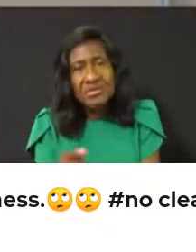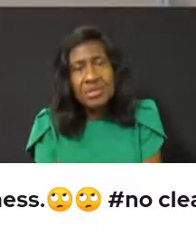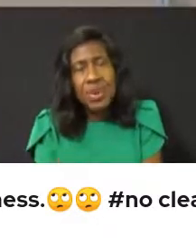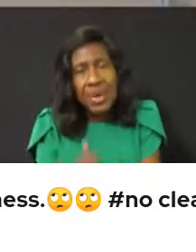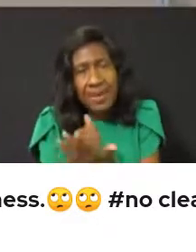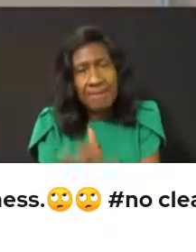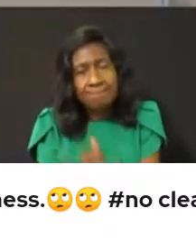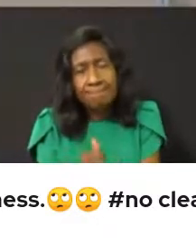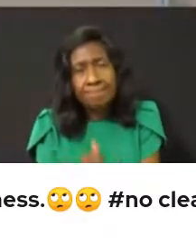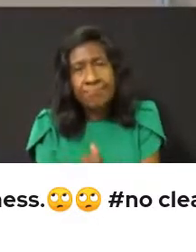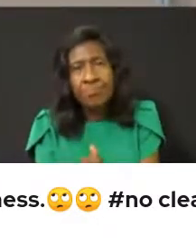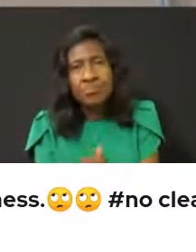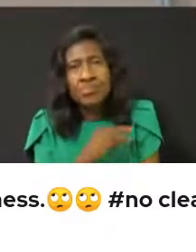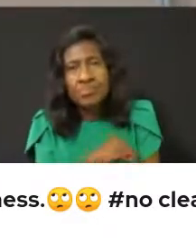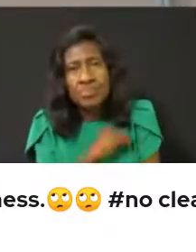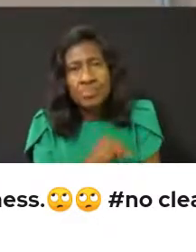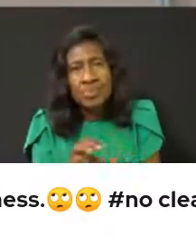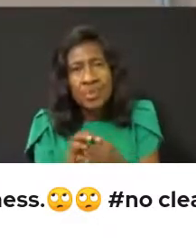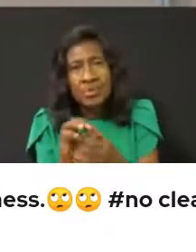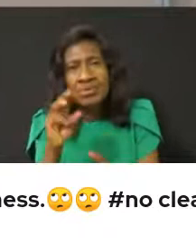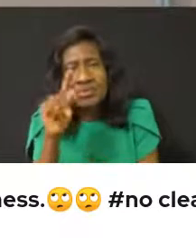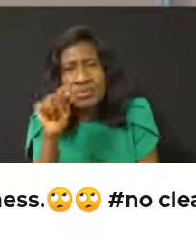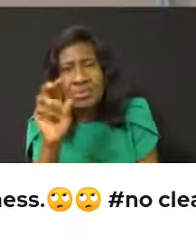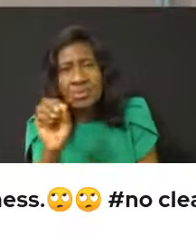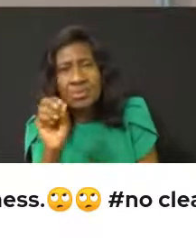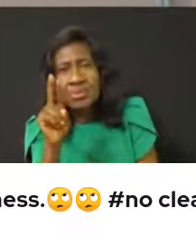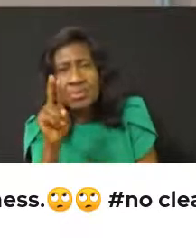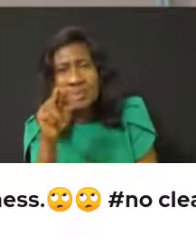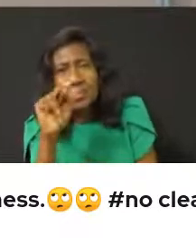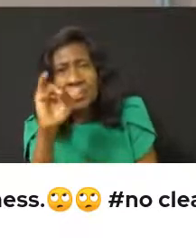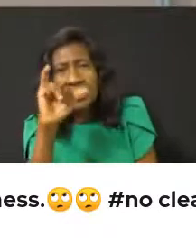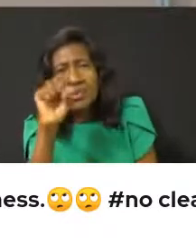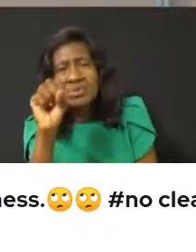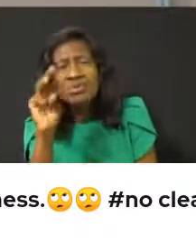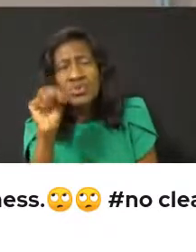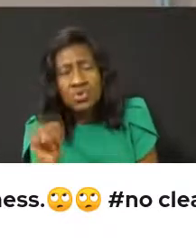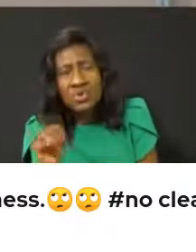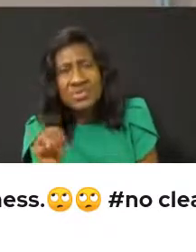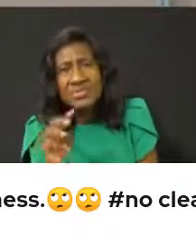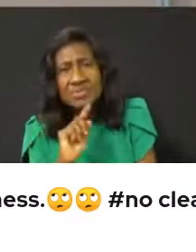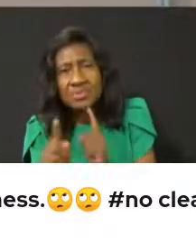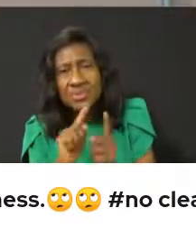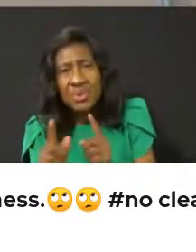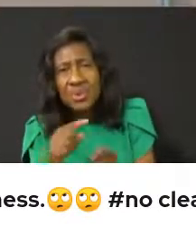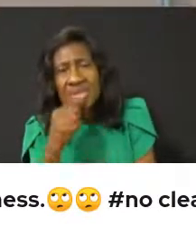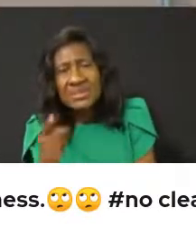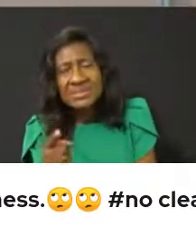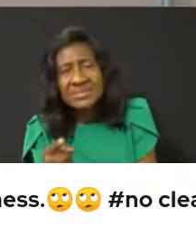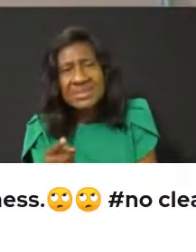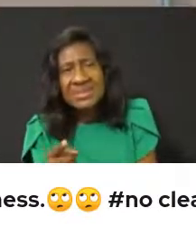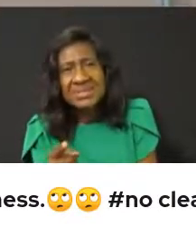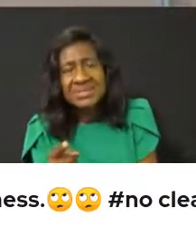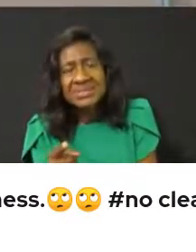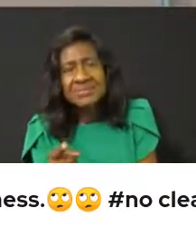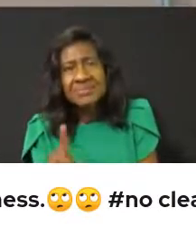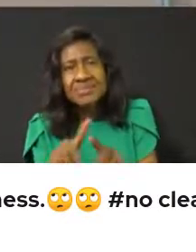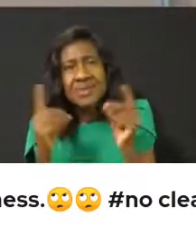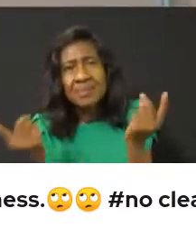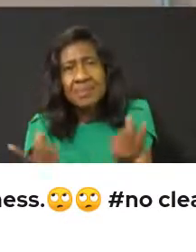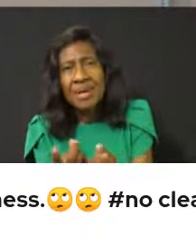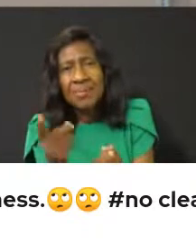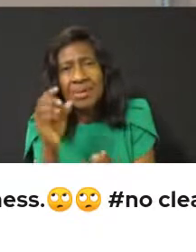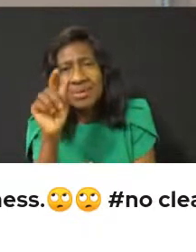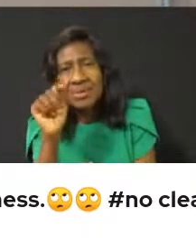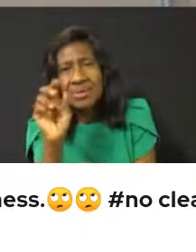come, and what the protocols would be in order for them to get here. On behalf of the Ministry and Department of Tourism, we're